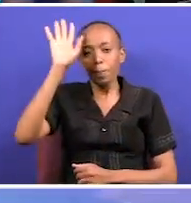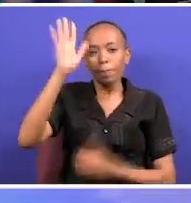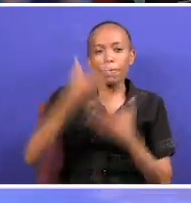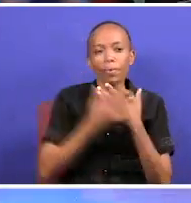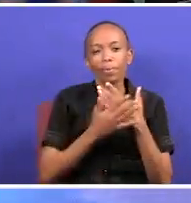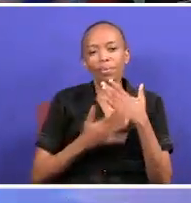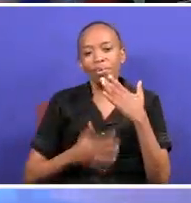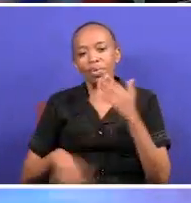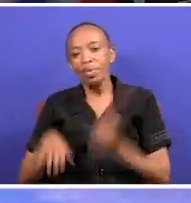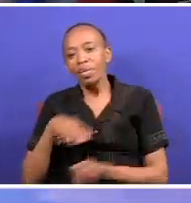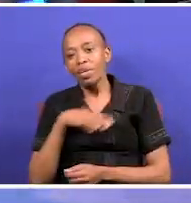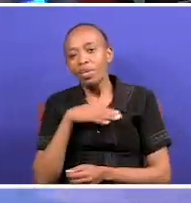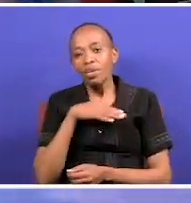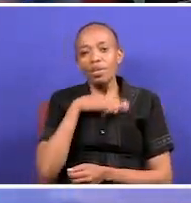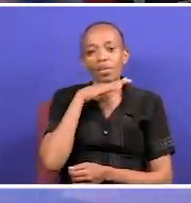bled.